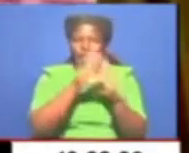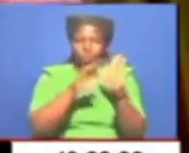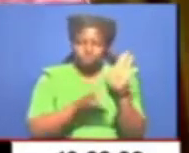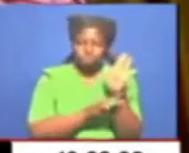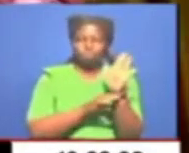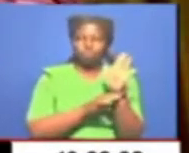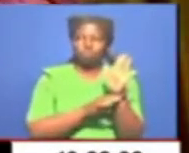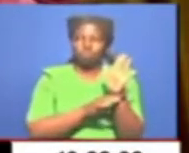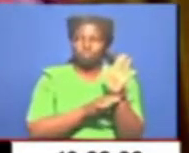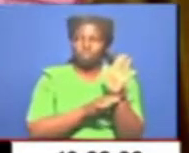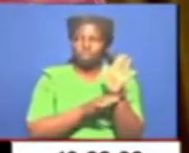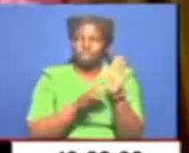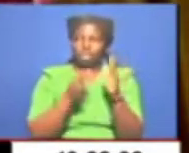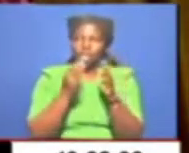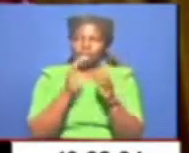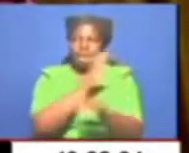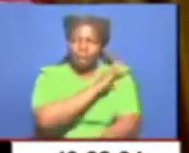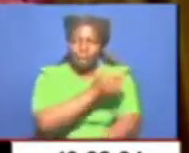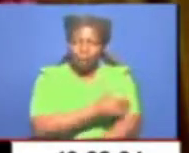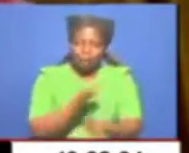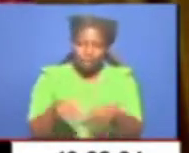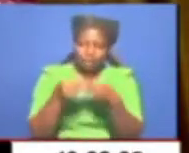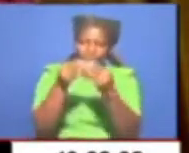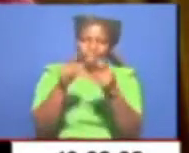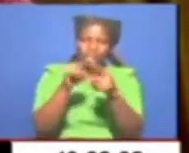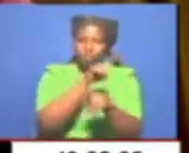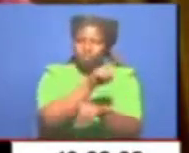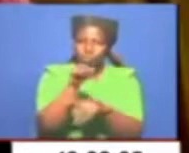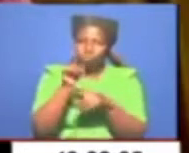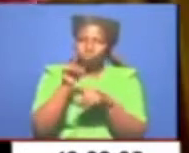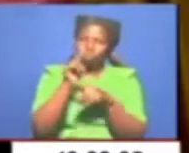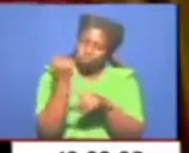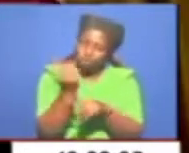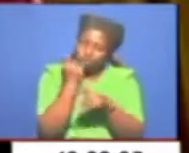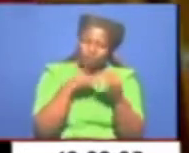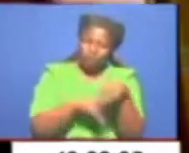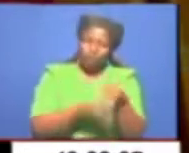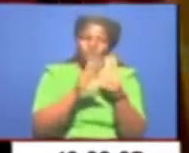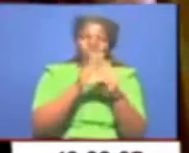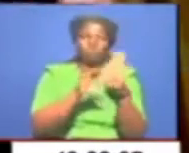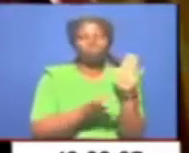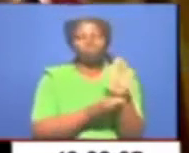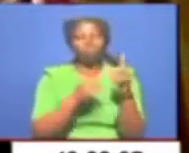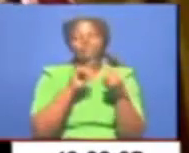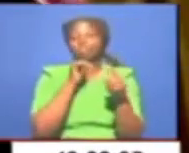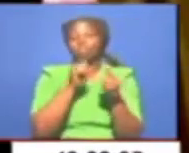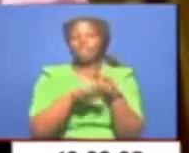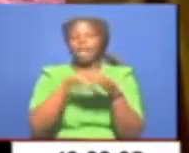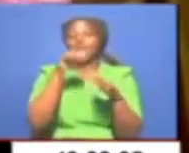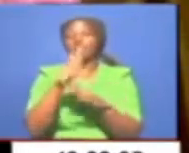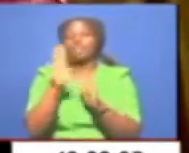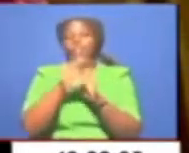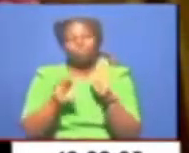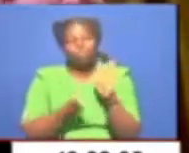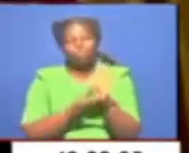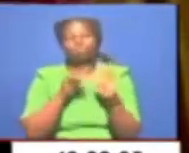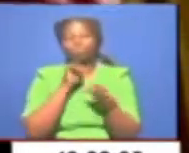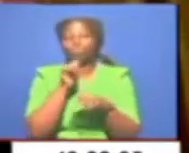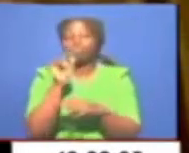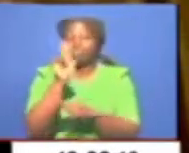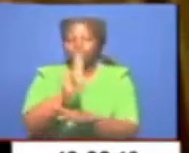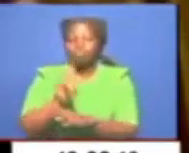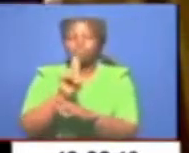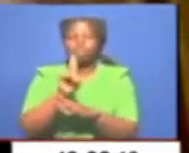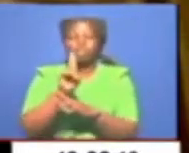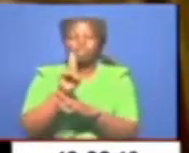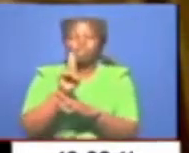sovereignty we delegated to you was only in accordance with this Constitution, not beyond this Constitution, not by the exercise of judicial